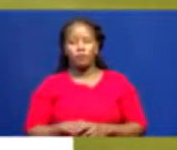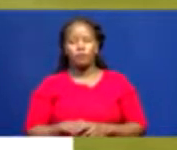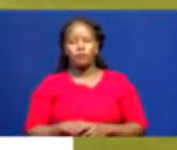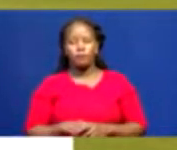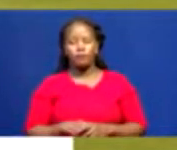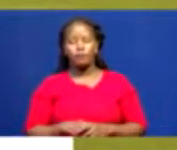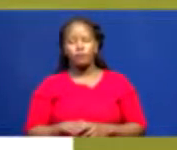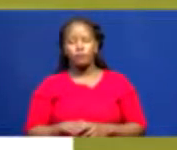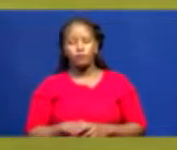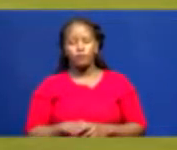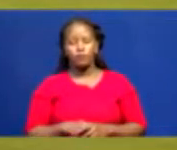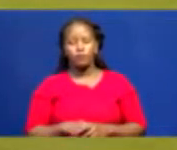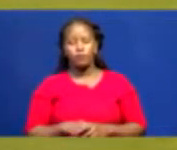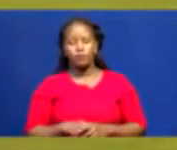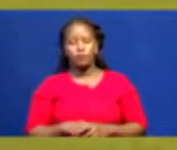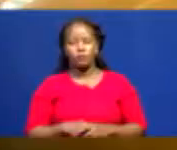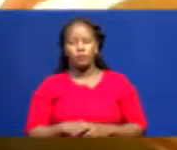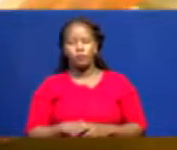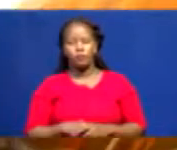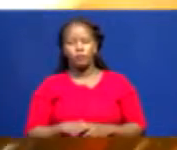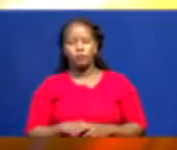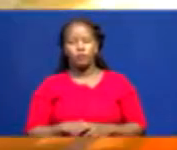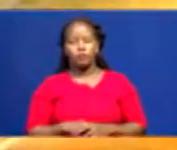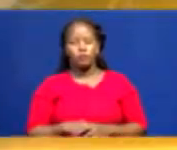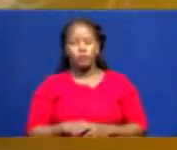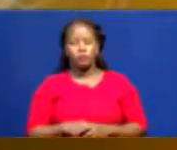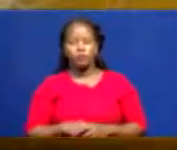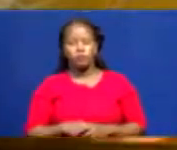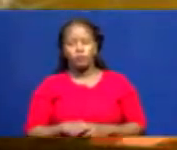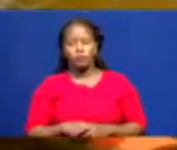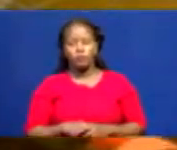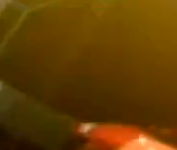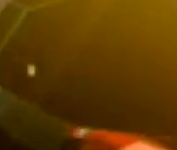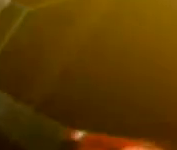Tell with a chance to bag his brace and make.